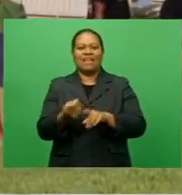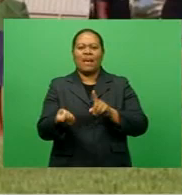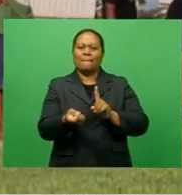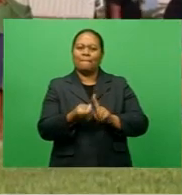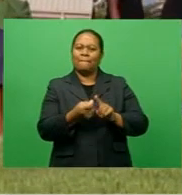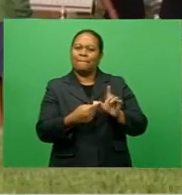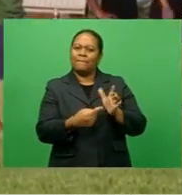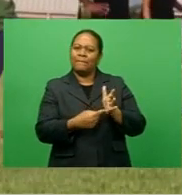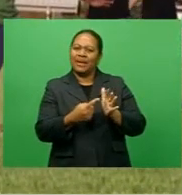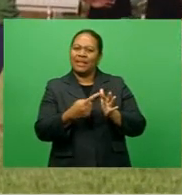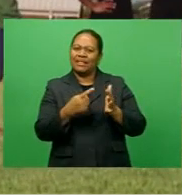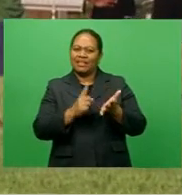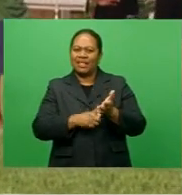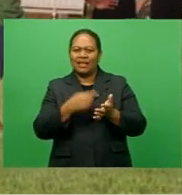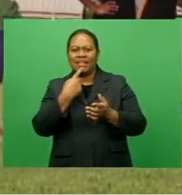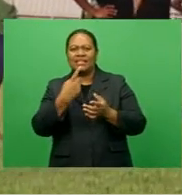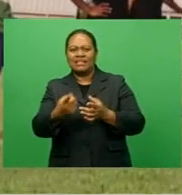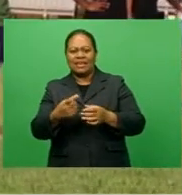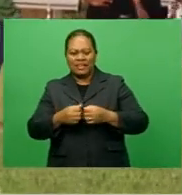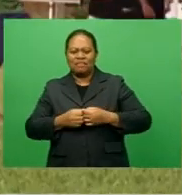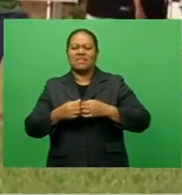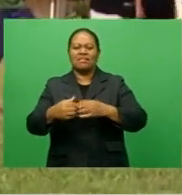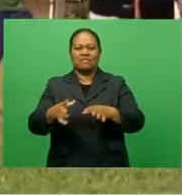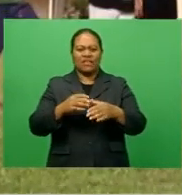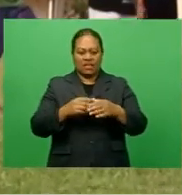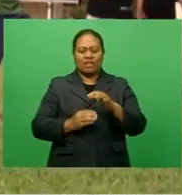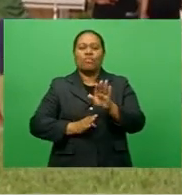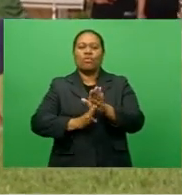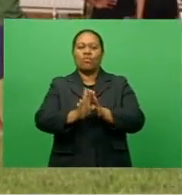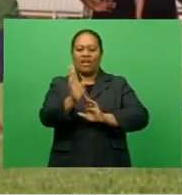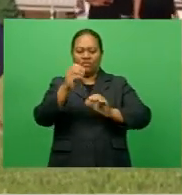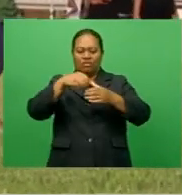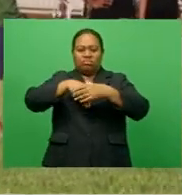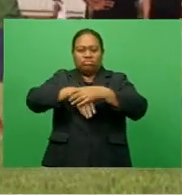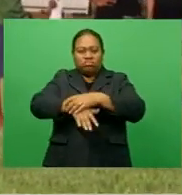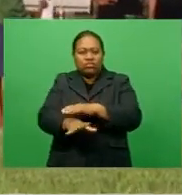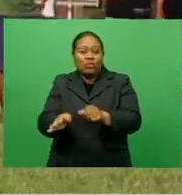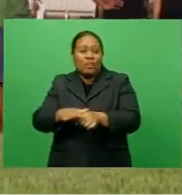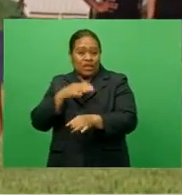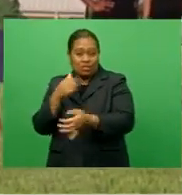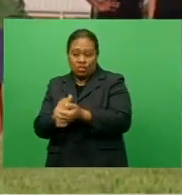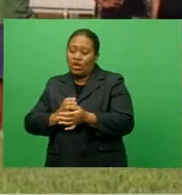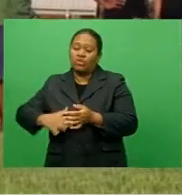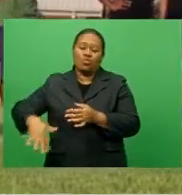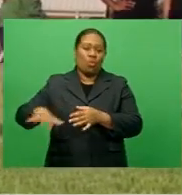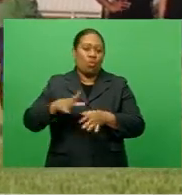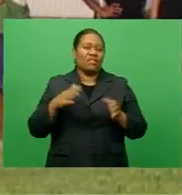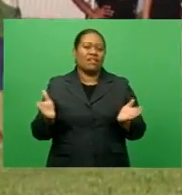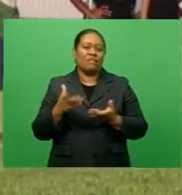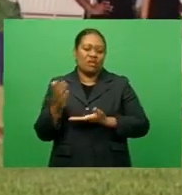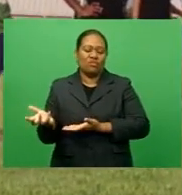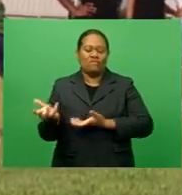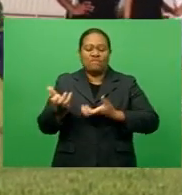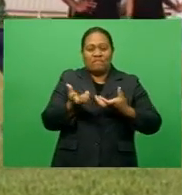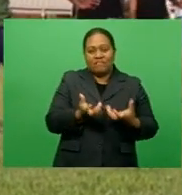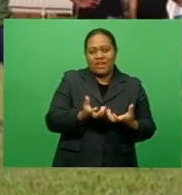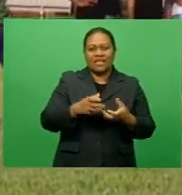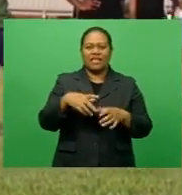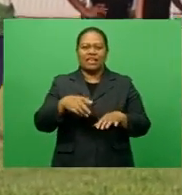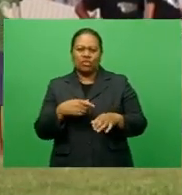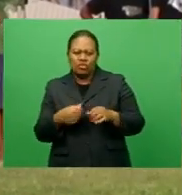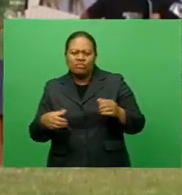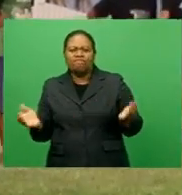this is part of Fiji FA's Grassroots development program, where they want to ensure players are brought into the system early and nurtured